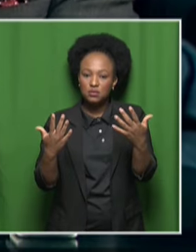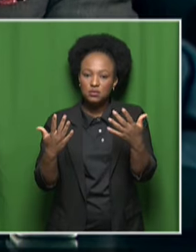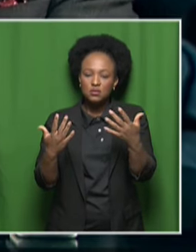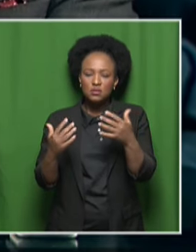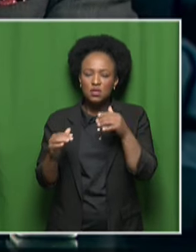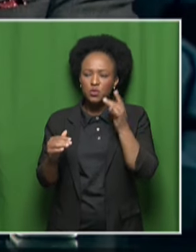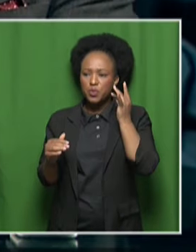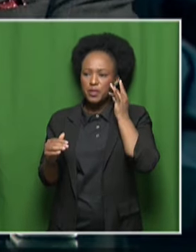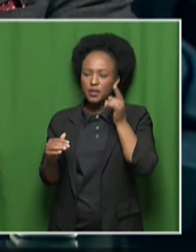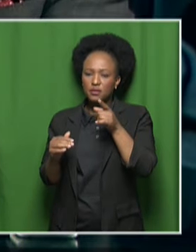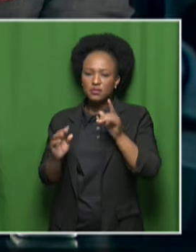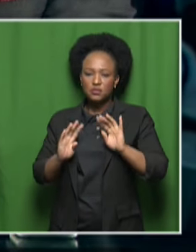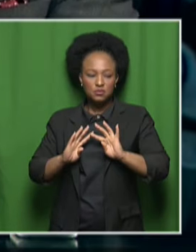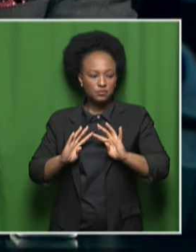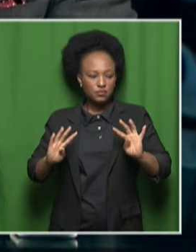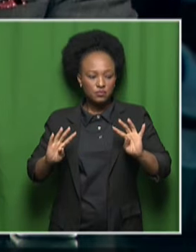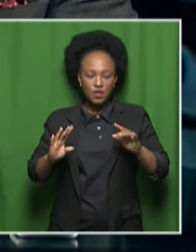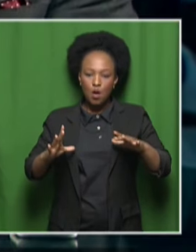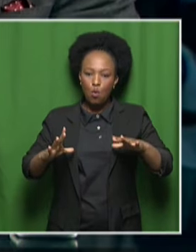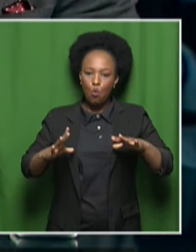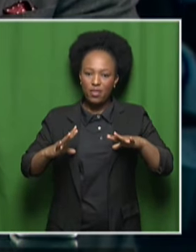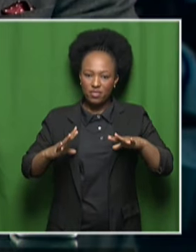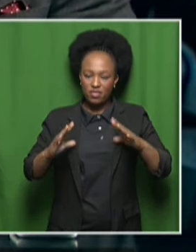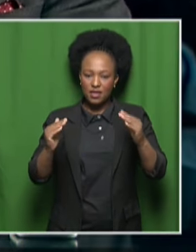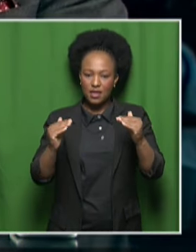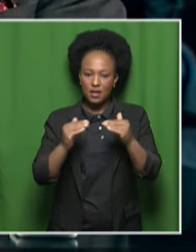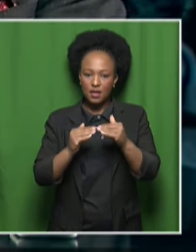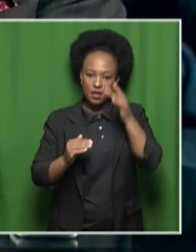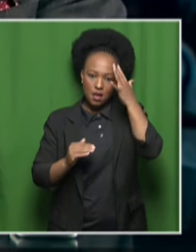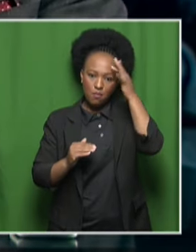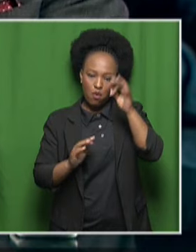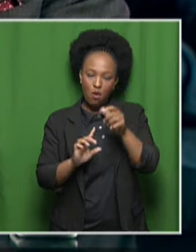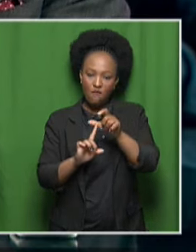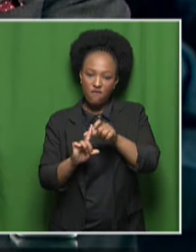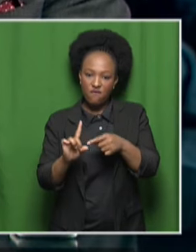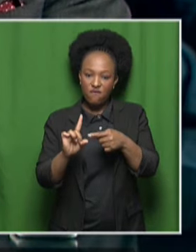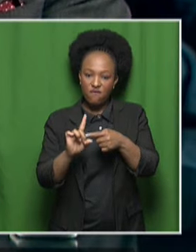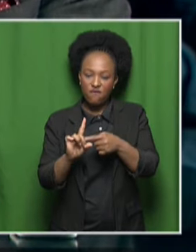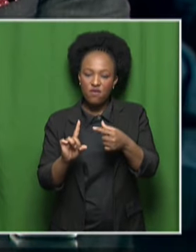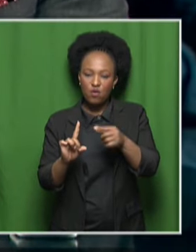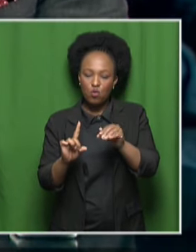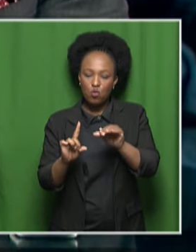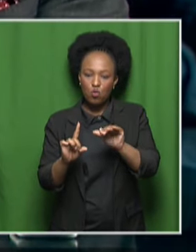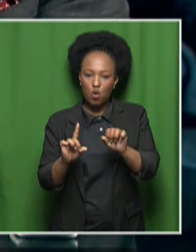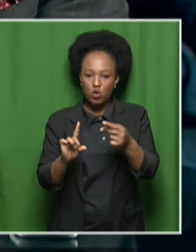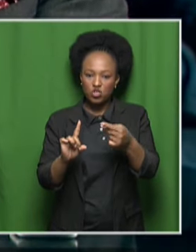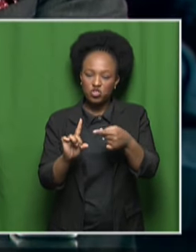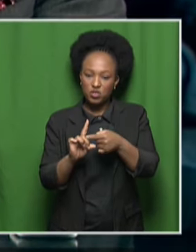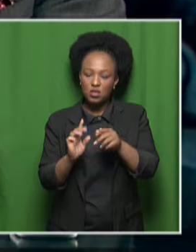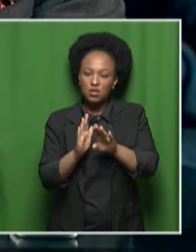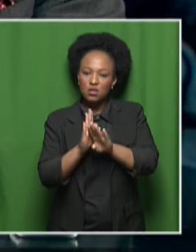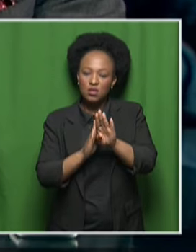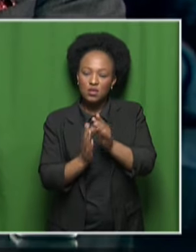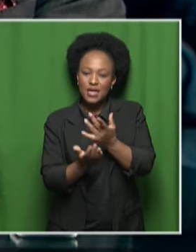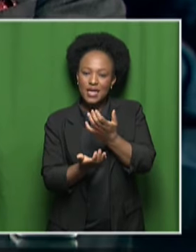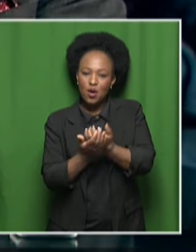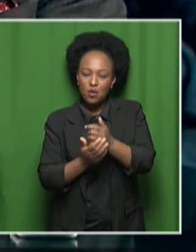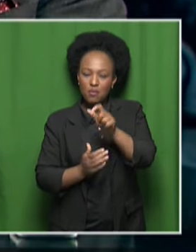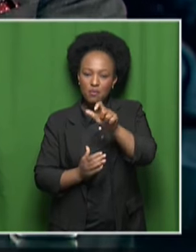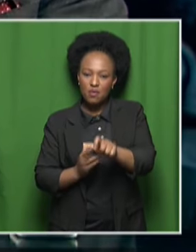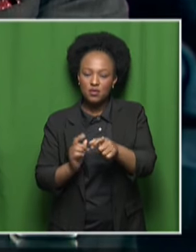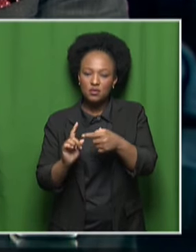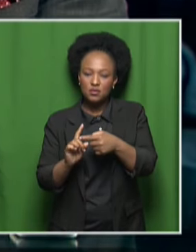this important panel on wealth inequality, a member of that, Professor Gayatri Ghosh, who is a development economist at the University of